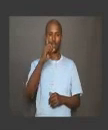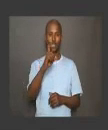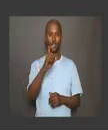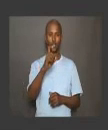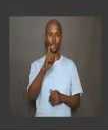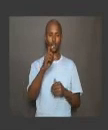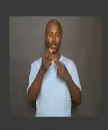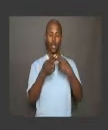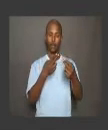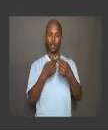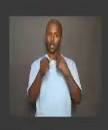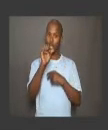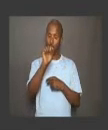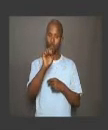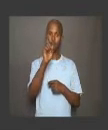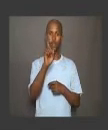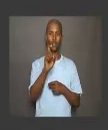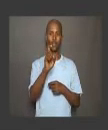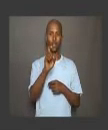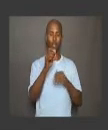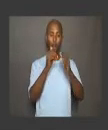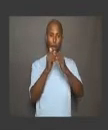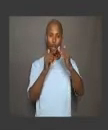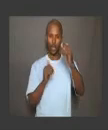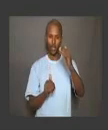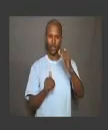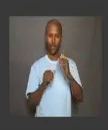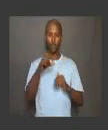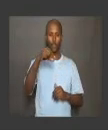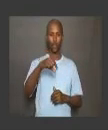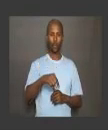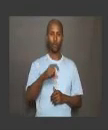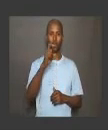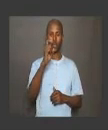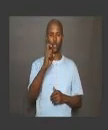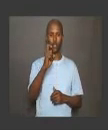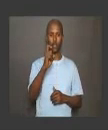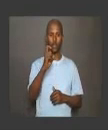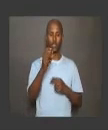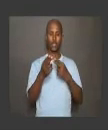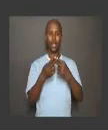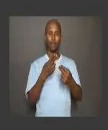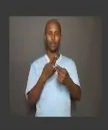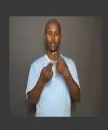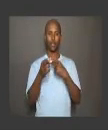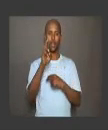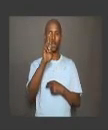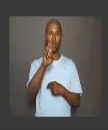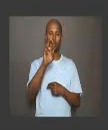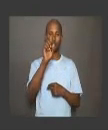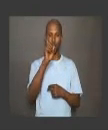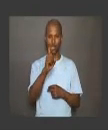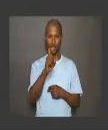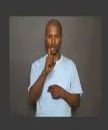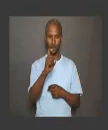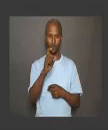x times S of x minus Q of x times R of